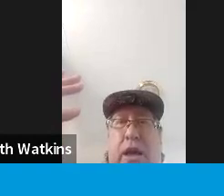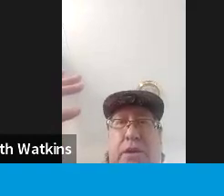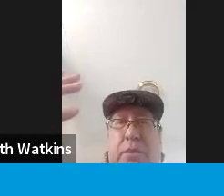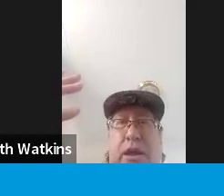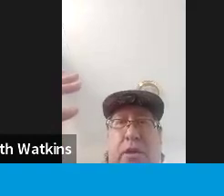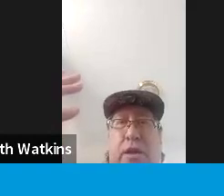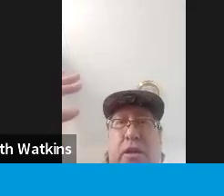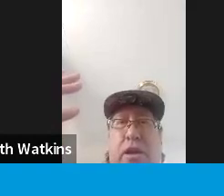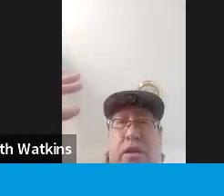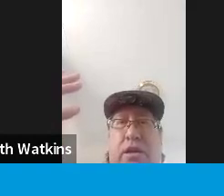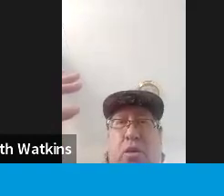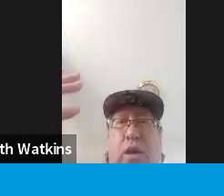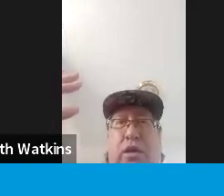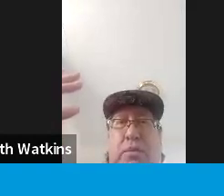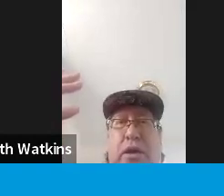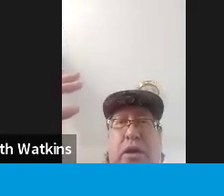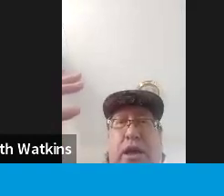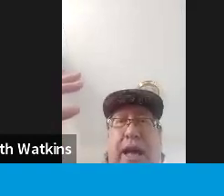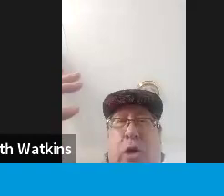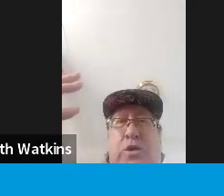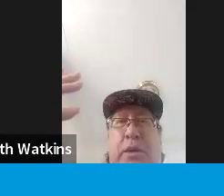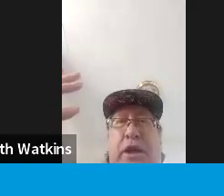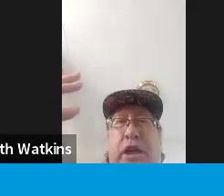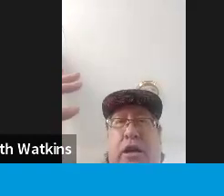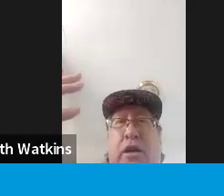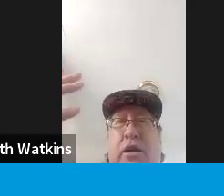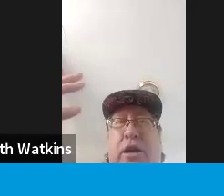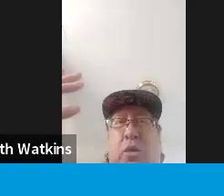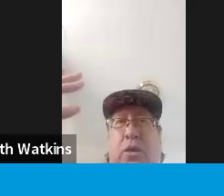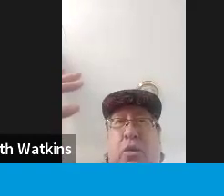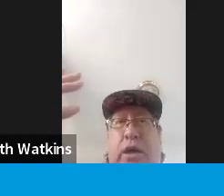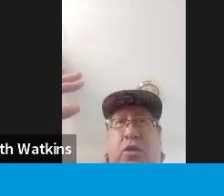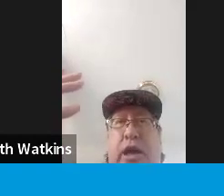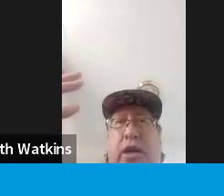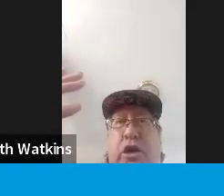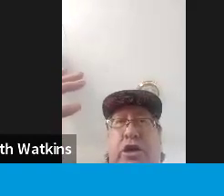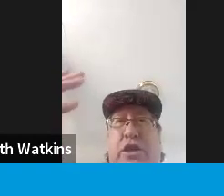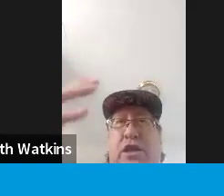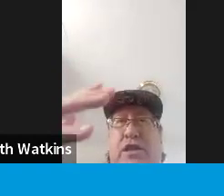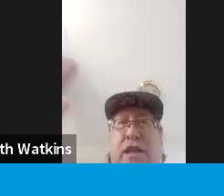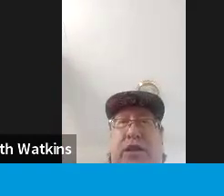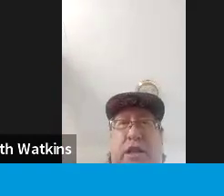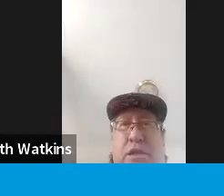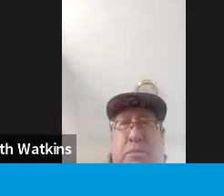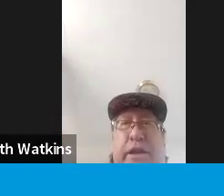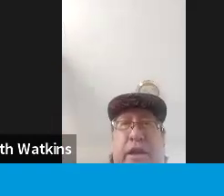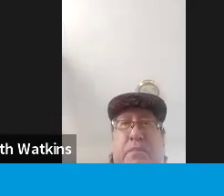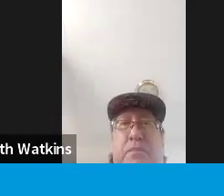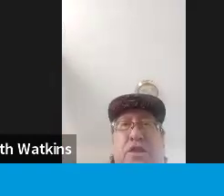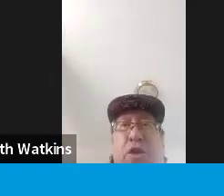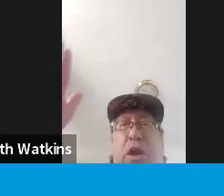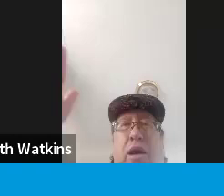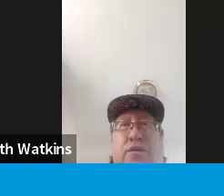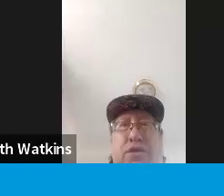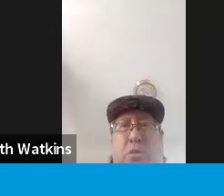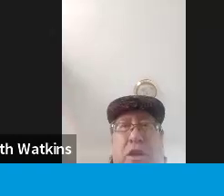need time to be given, you know, whether it be a council meeting that we like, we're going to discuss this at the next meeting,